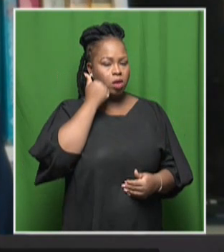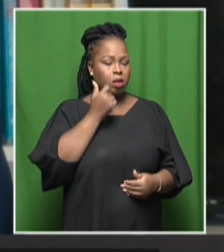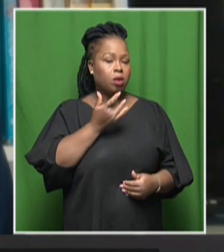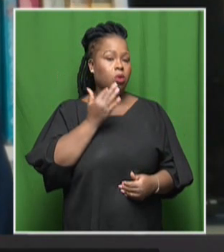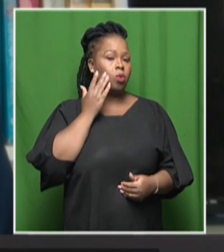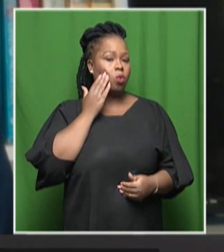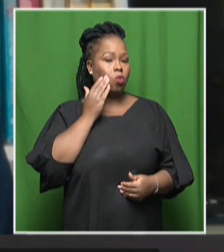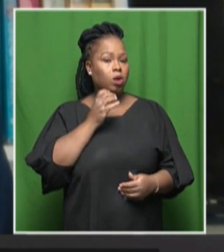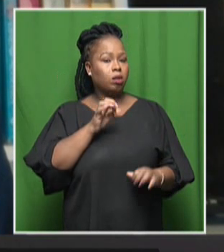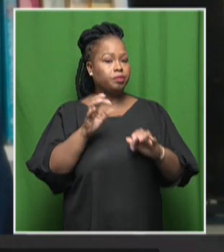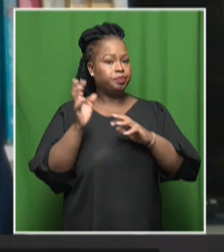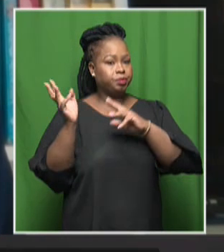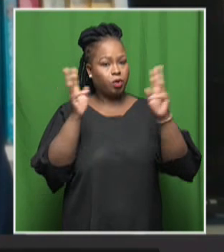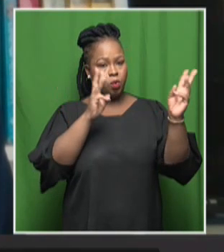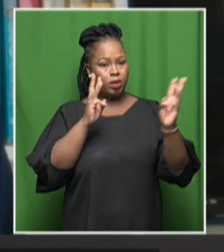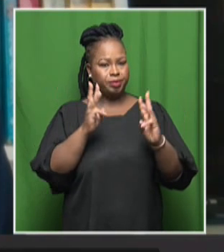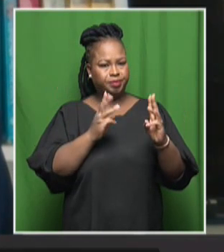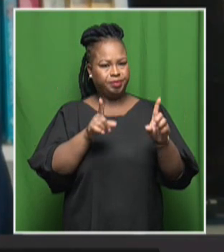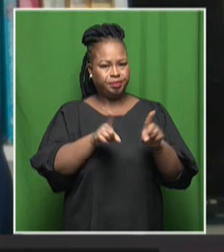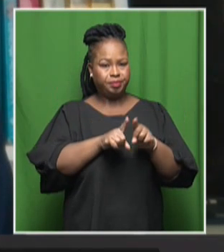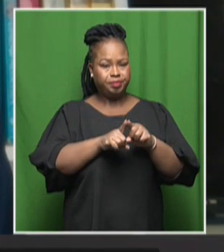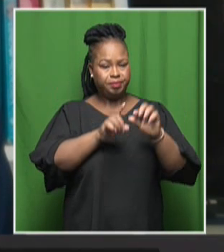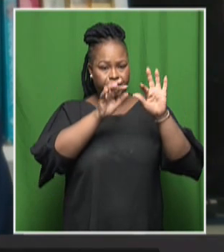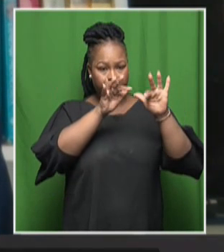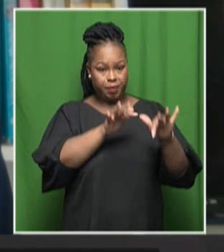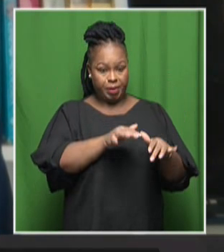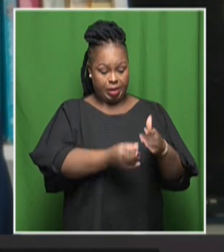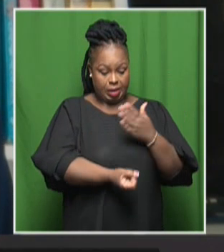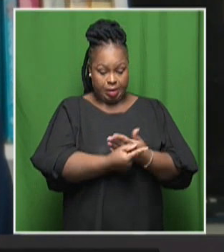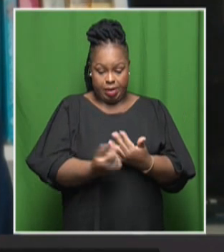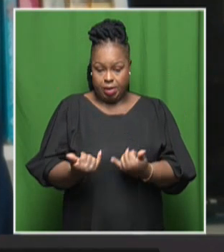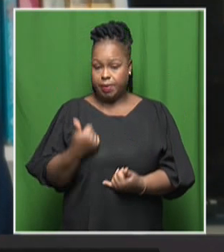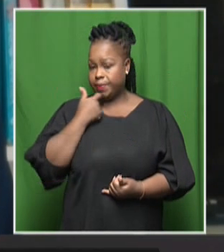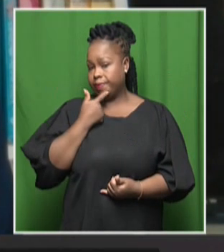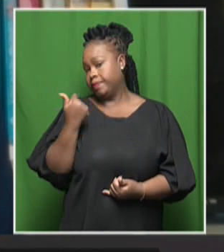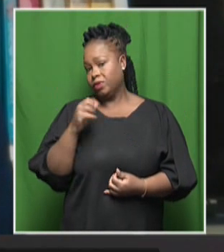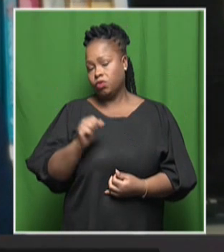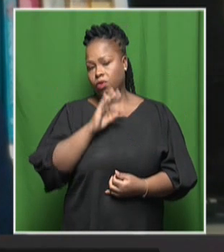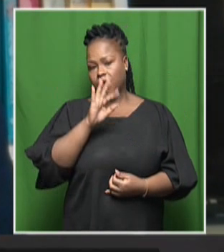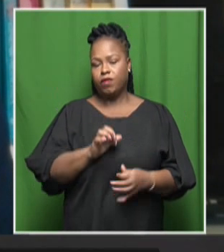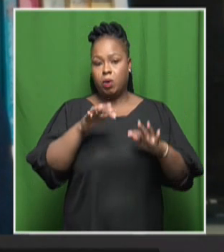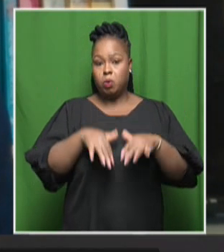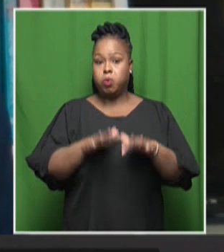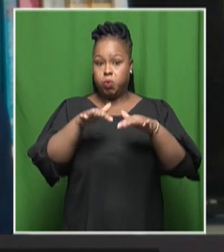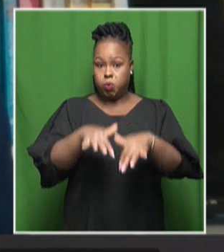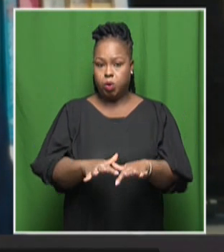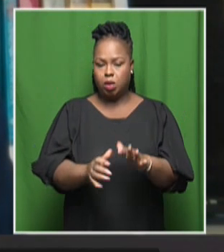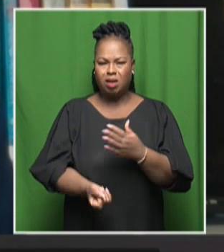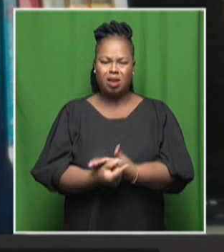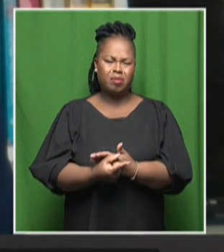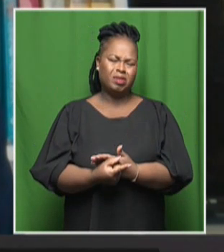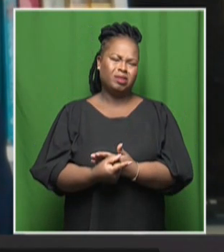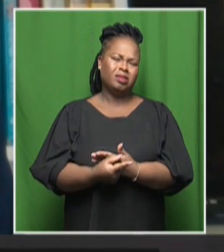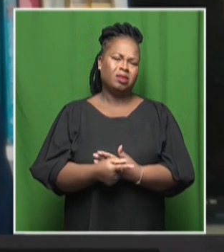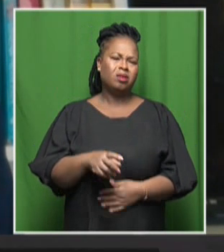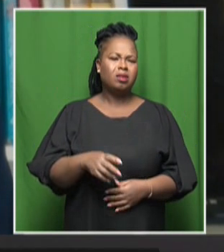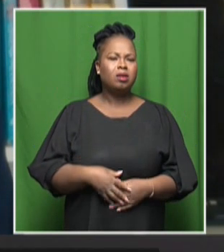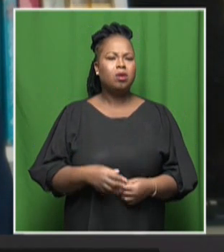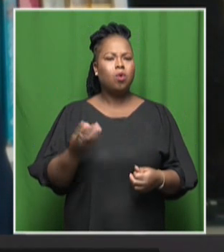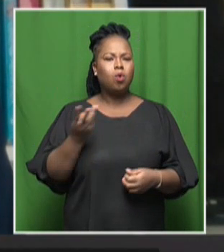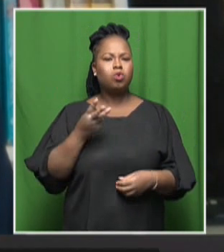system forms, like has happened in this specific flood event we are now looking at in South Africa, there's just so much more water